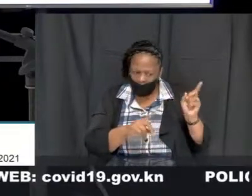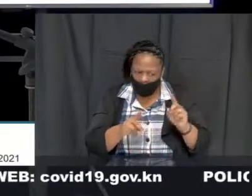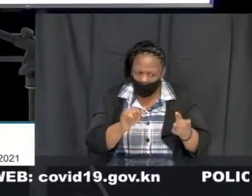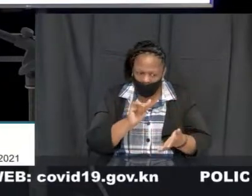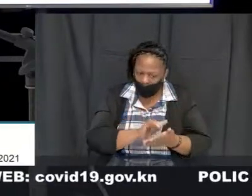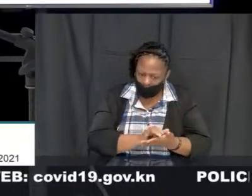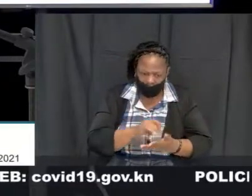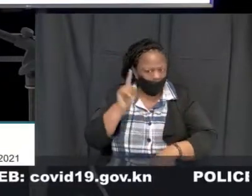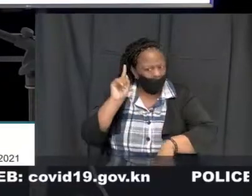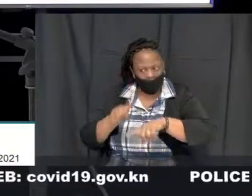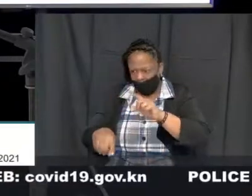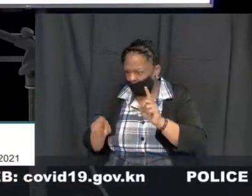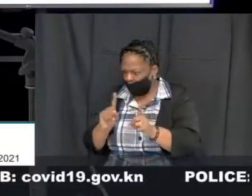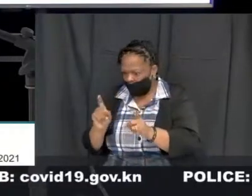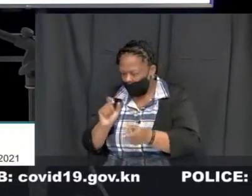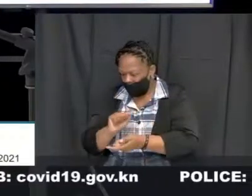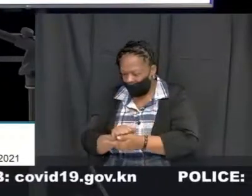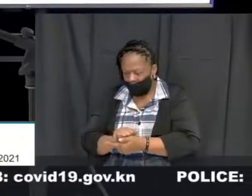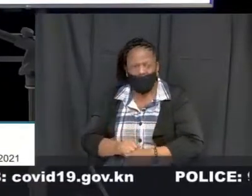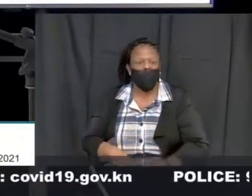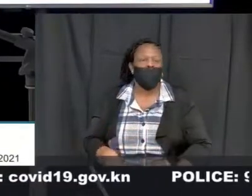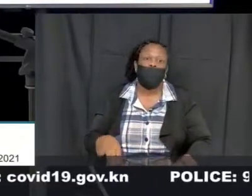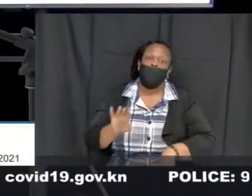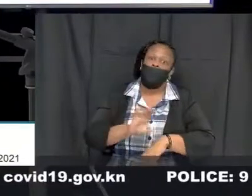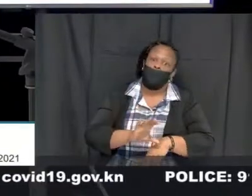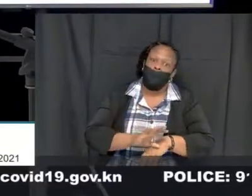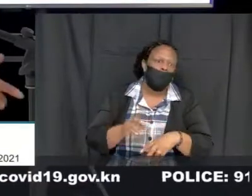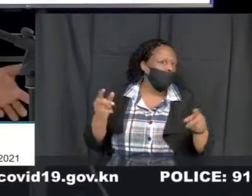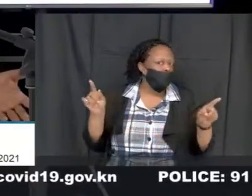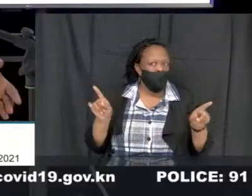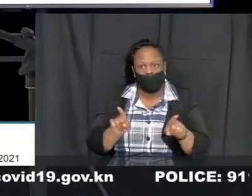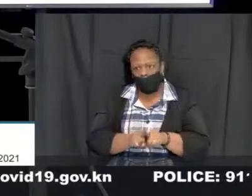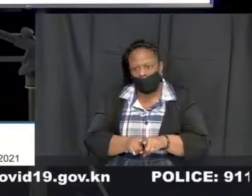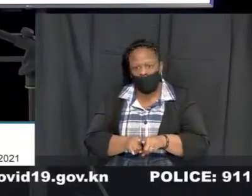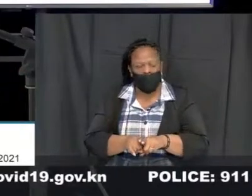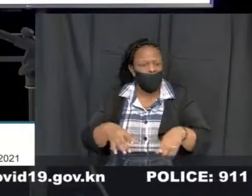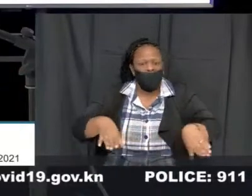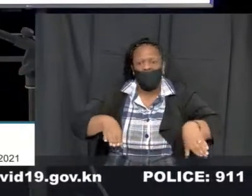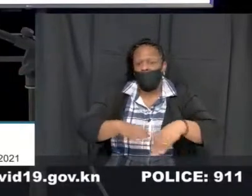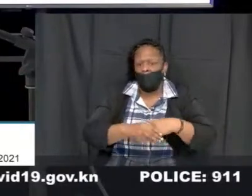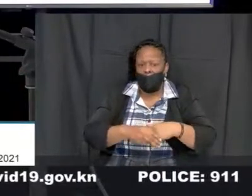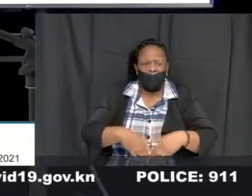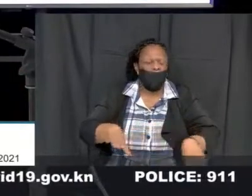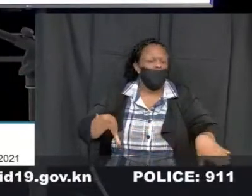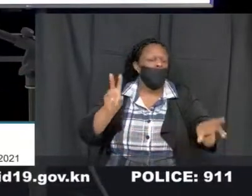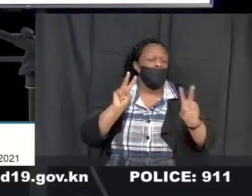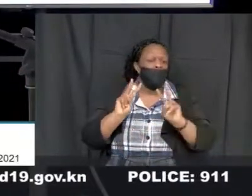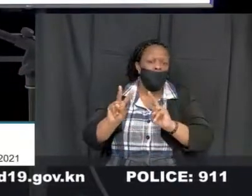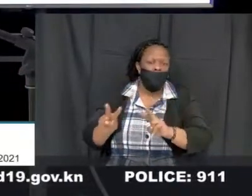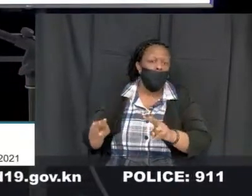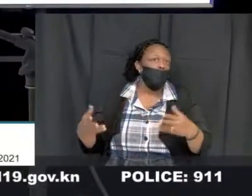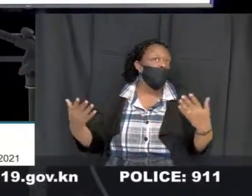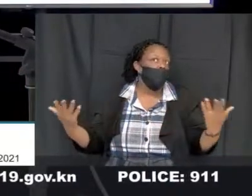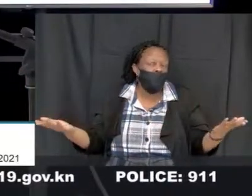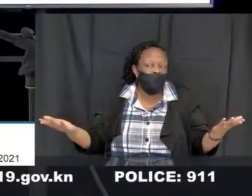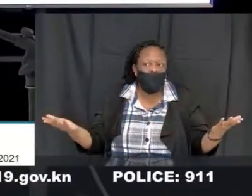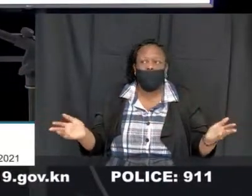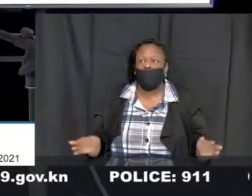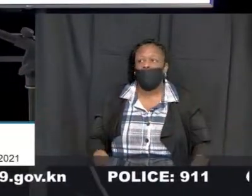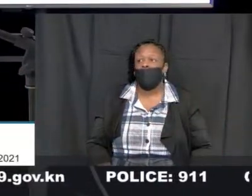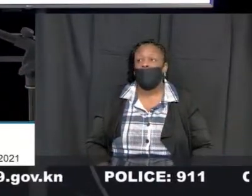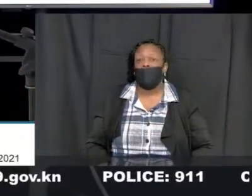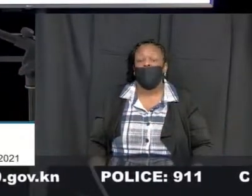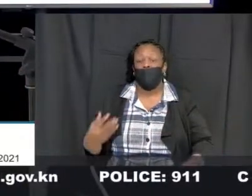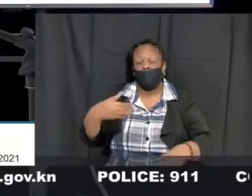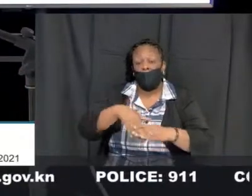look at the churches. The churches have many restrictions on them. Look at weddings, look at funerals. Just last week in Jamaica, you